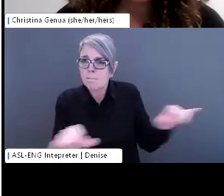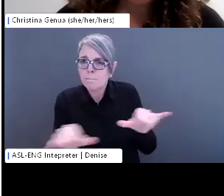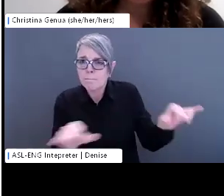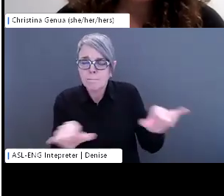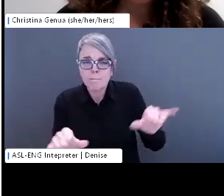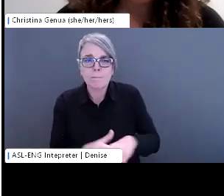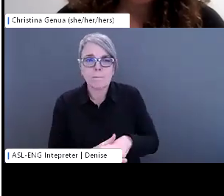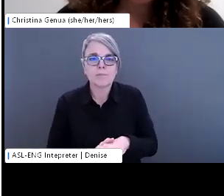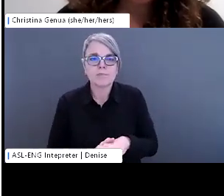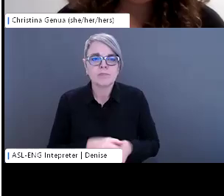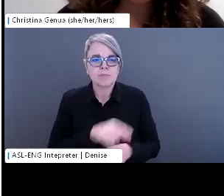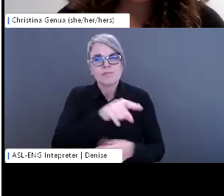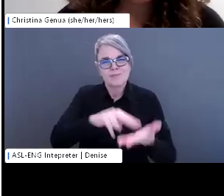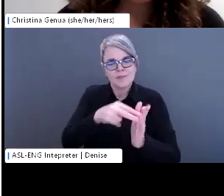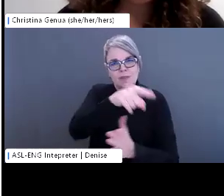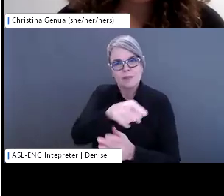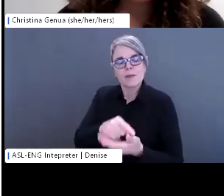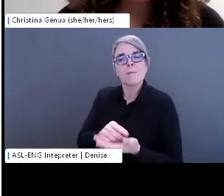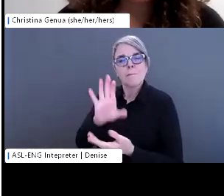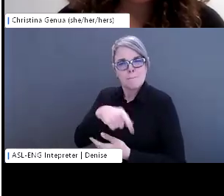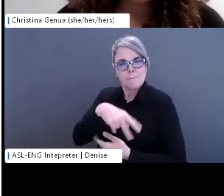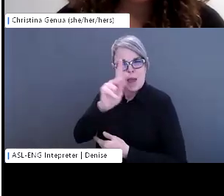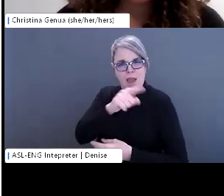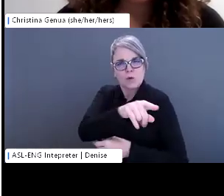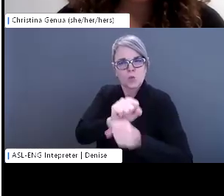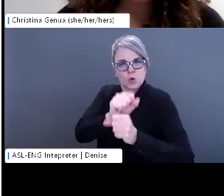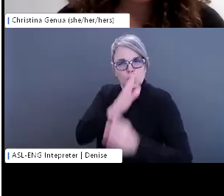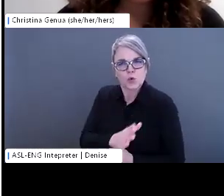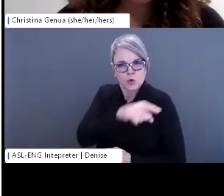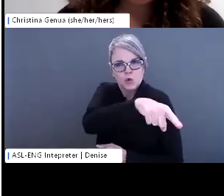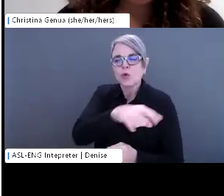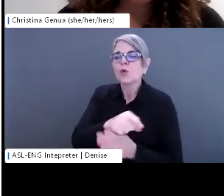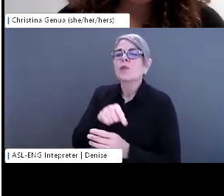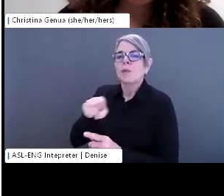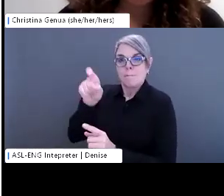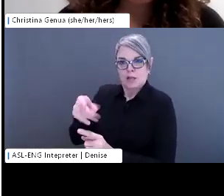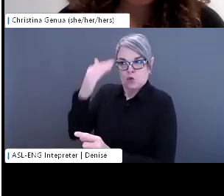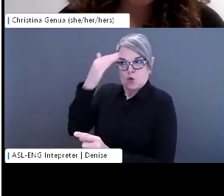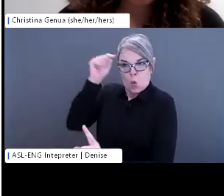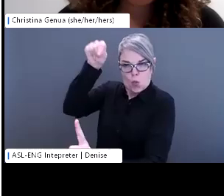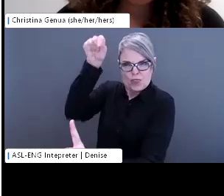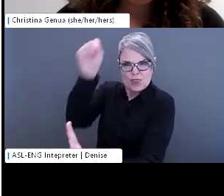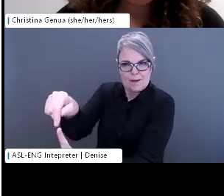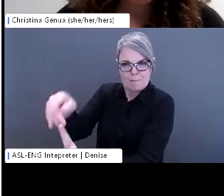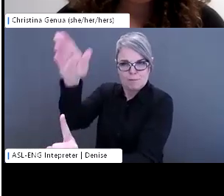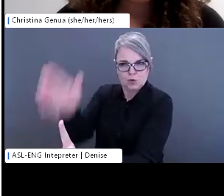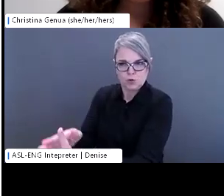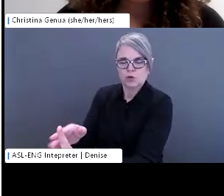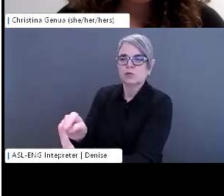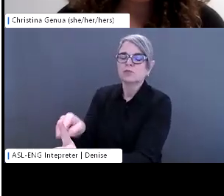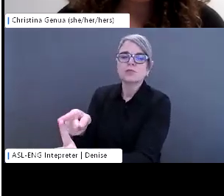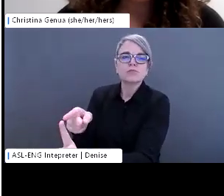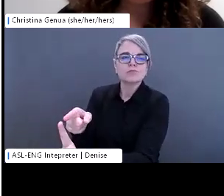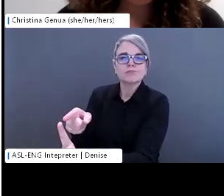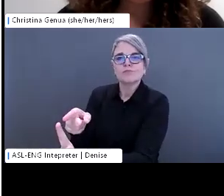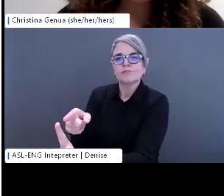the bank representative would really need to know the person and have um